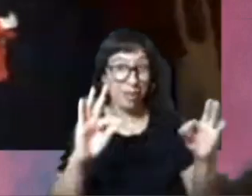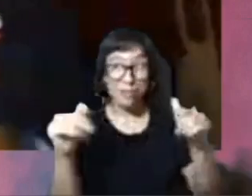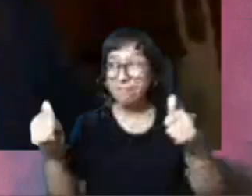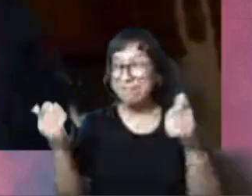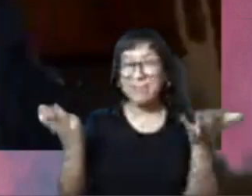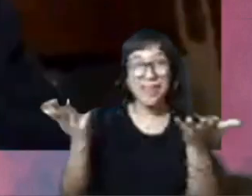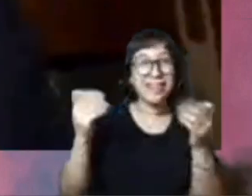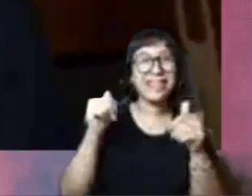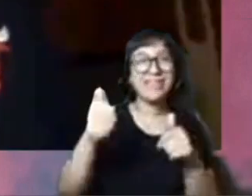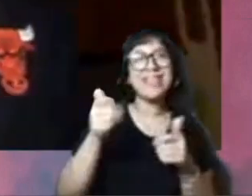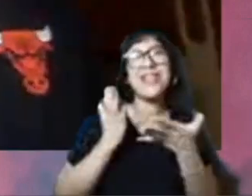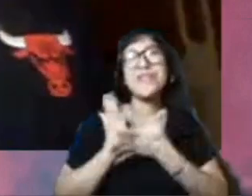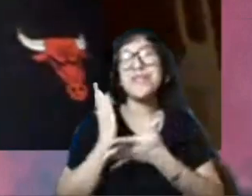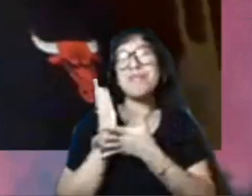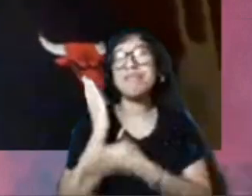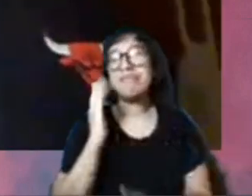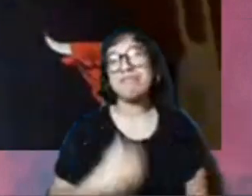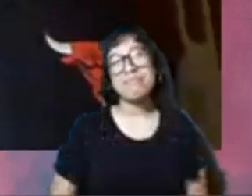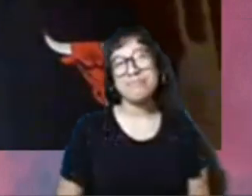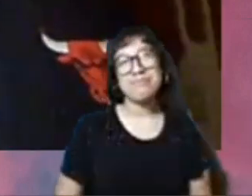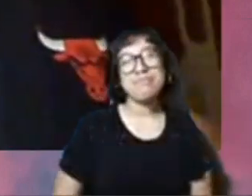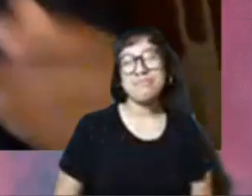we good, we out here. Alright.